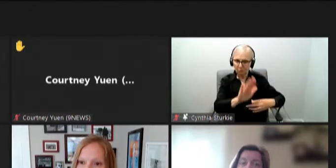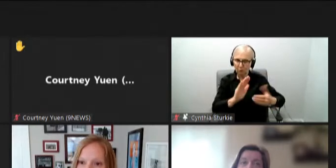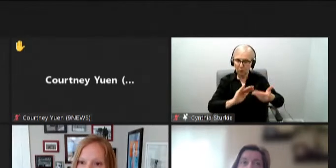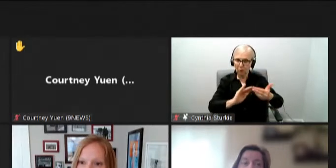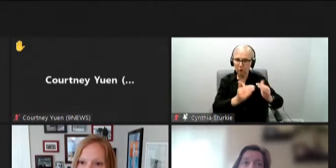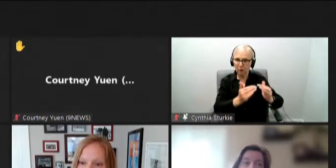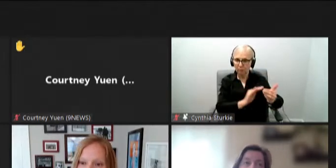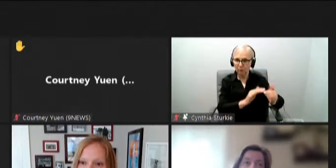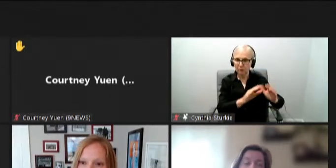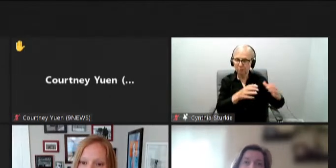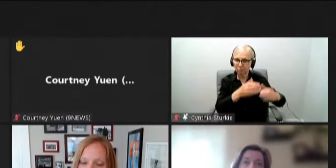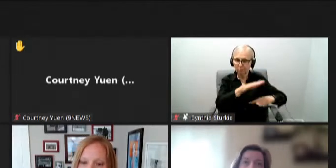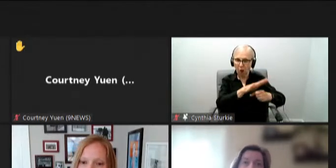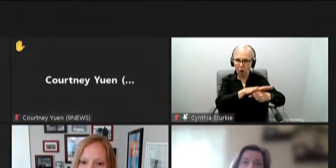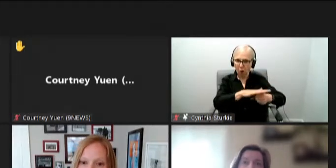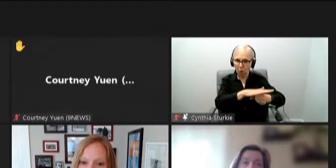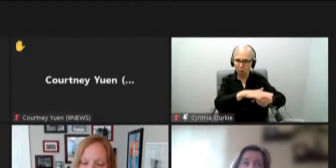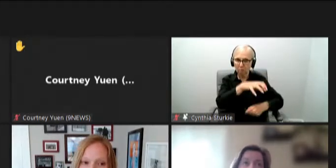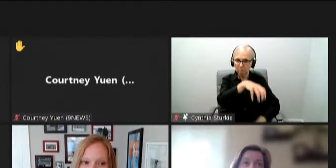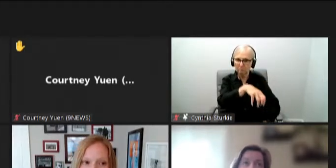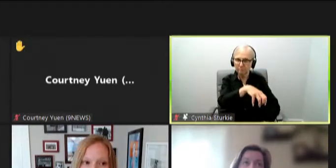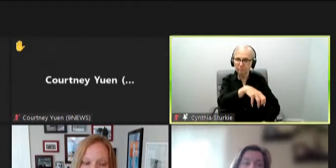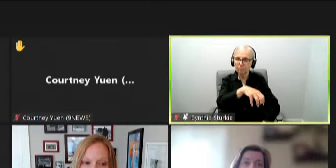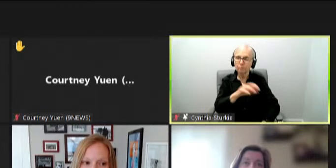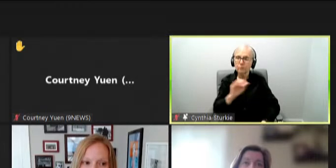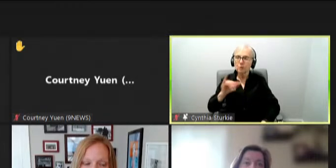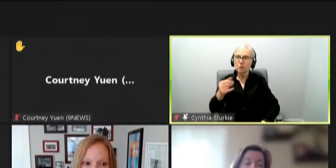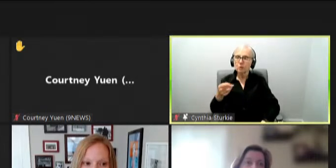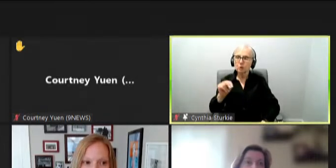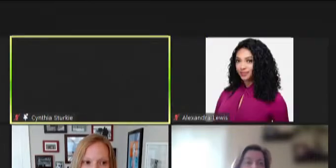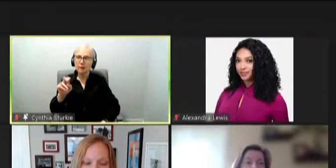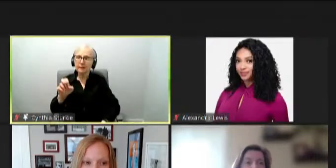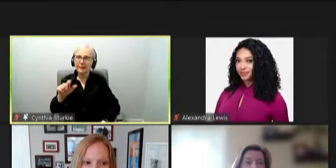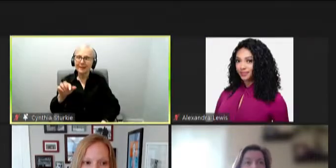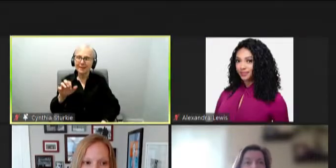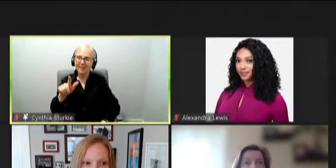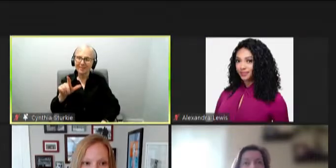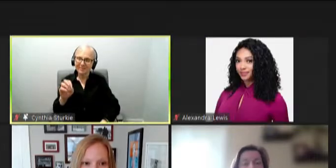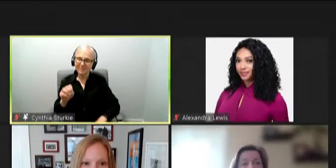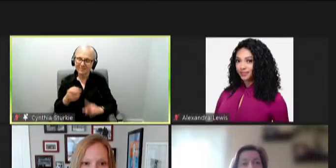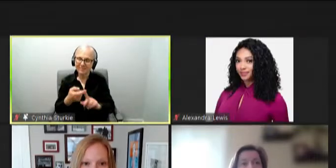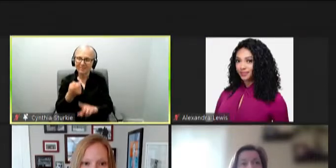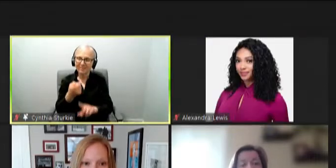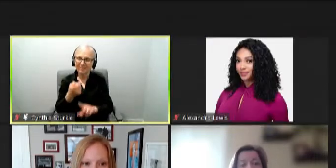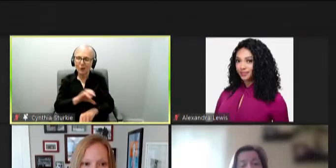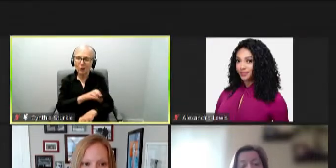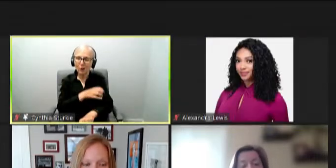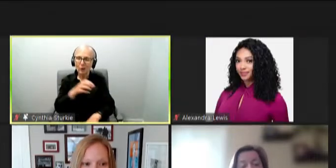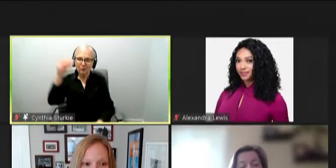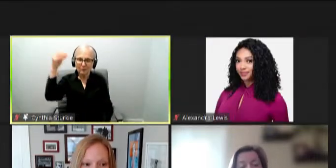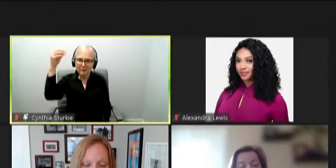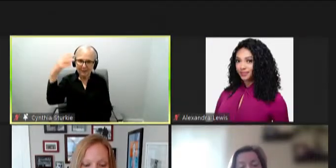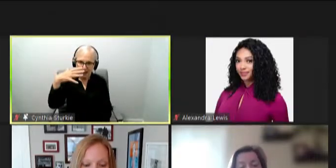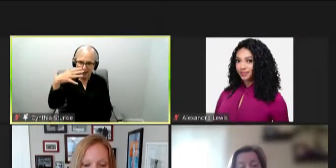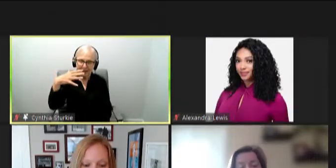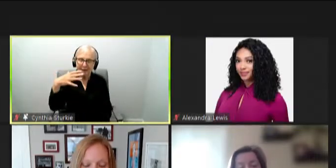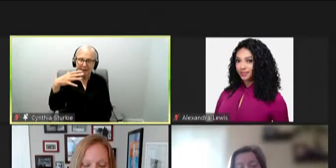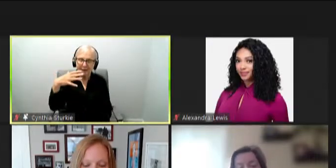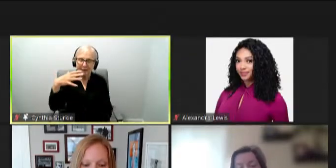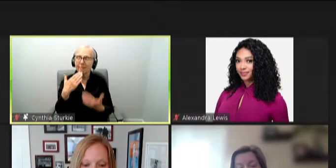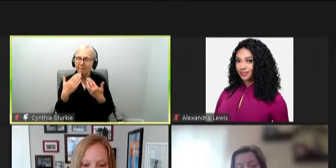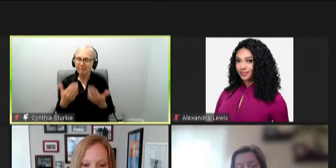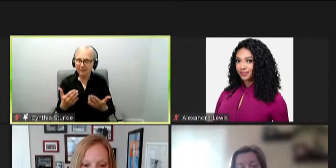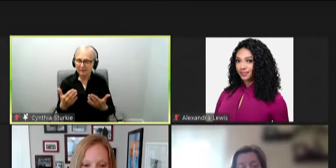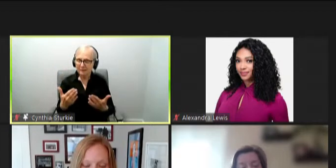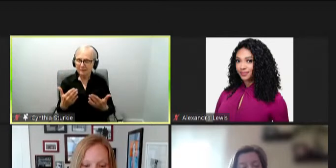communities. Okay, let's send it over to John Ingold. Hey, it's John Ingold from the Colorado Sun. Thanks for taking our questions.